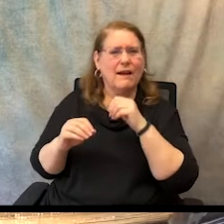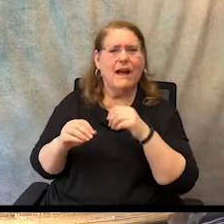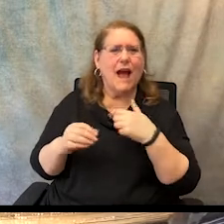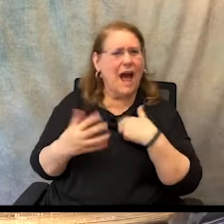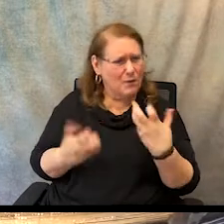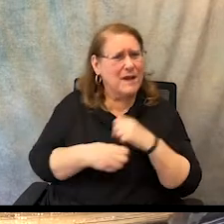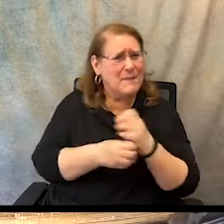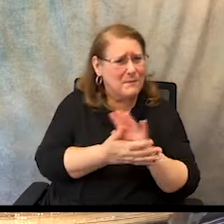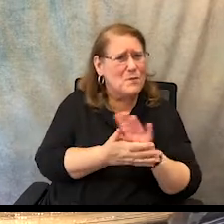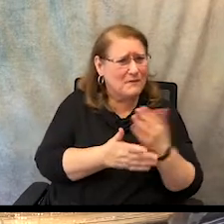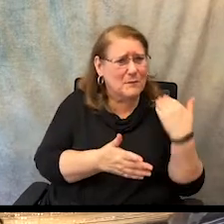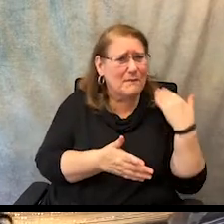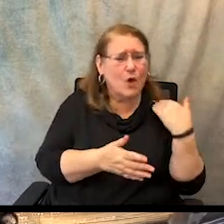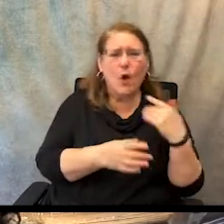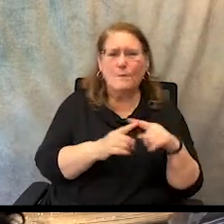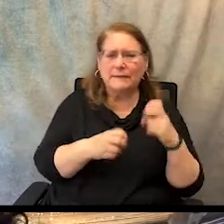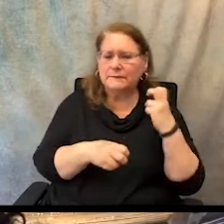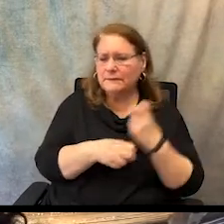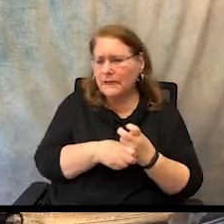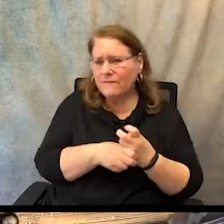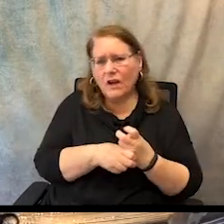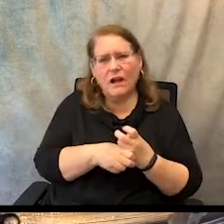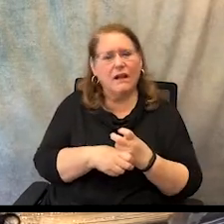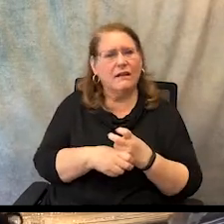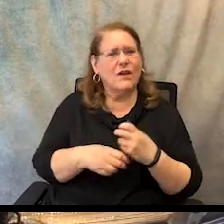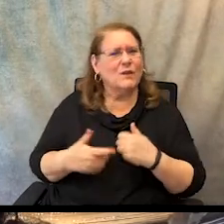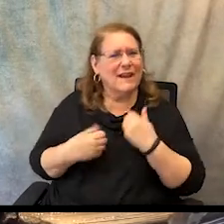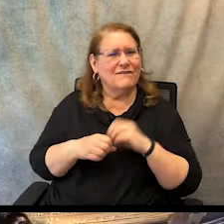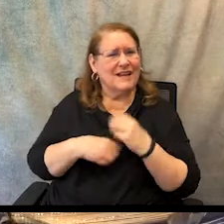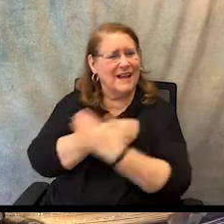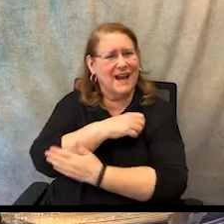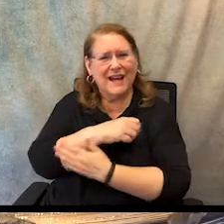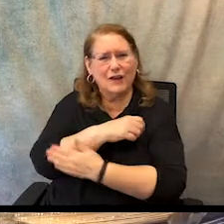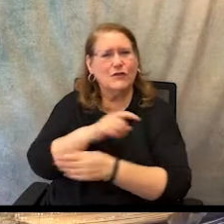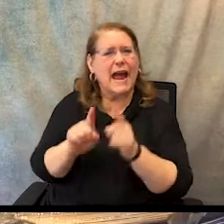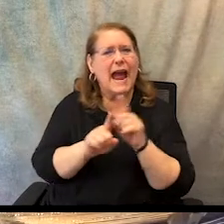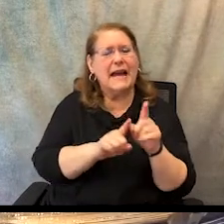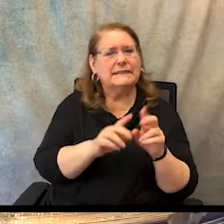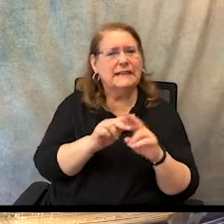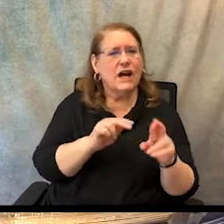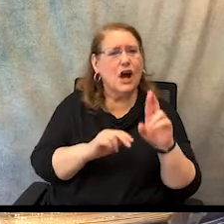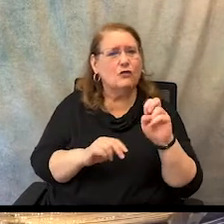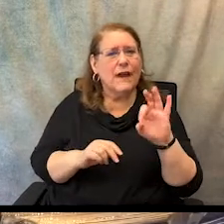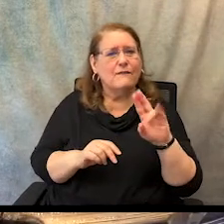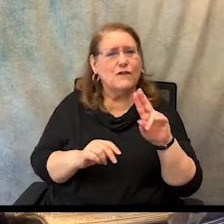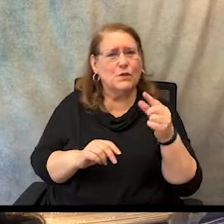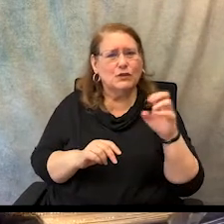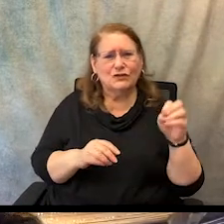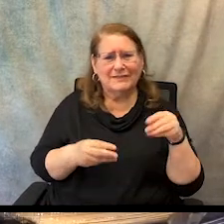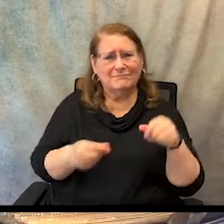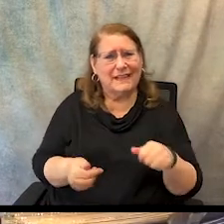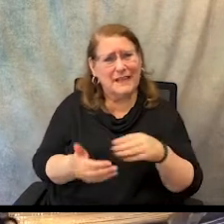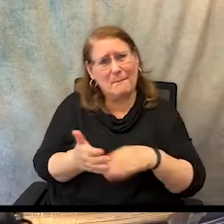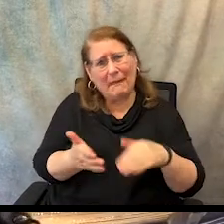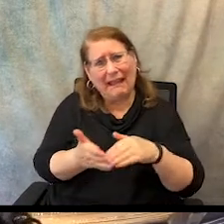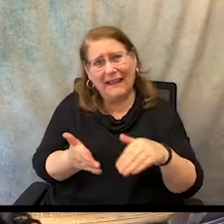years, but that was very difficult, you know, to be in a country as, let's say, as the refugee, and to have millions